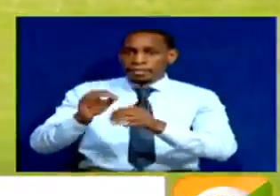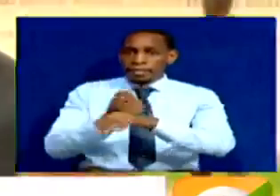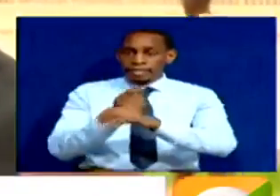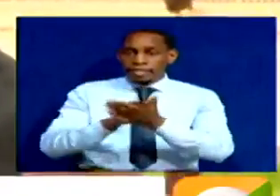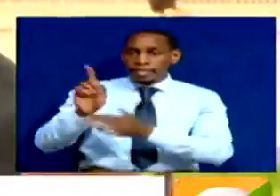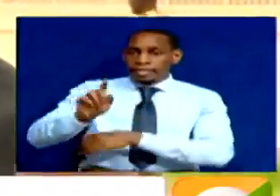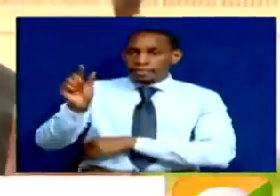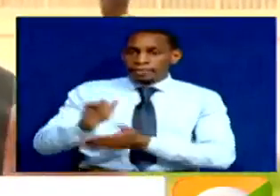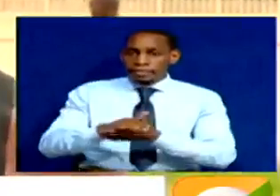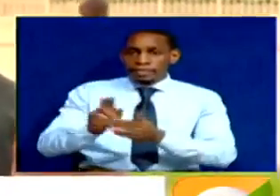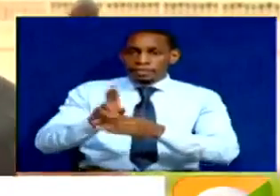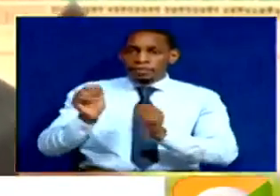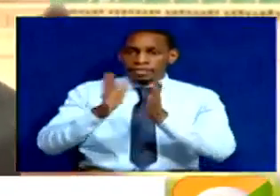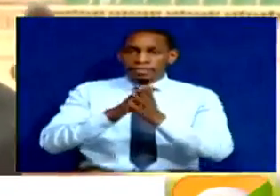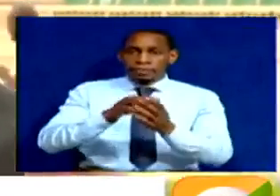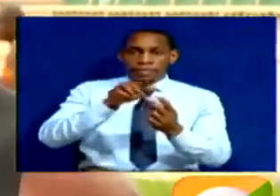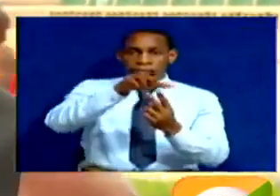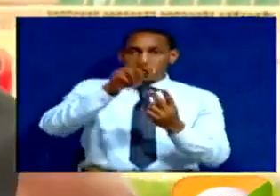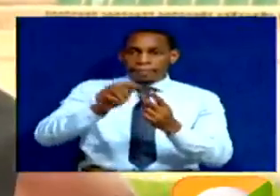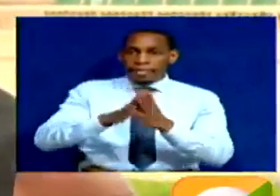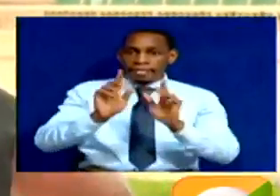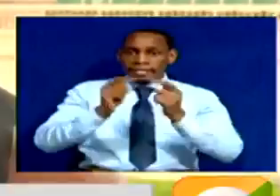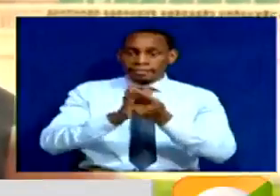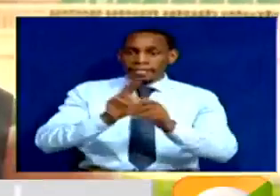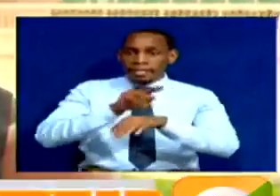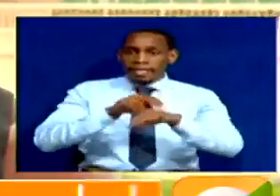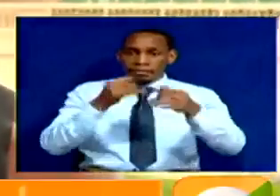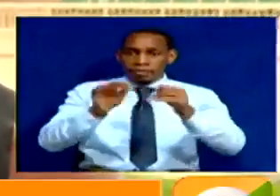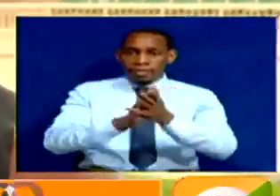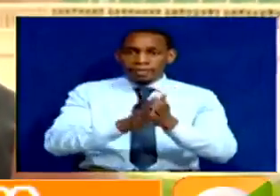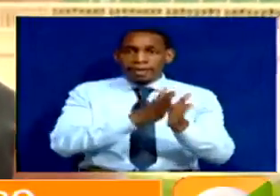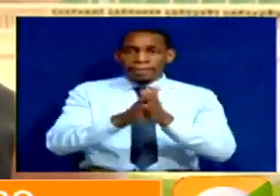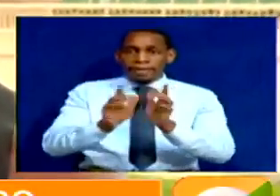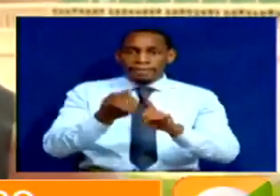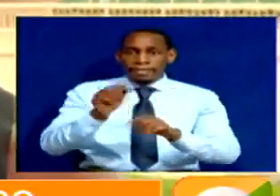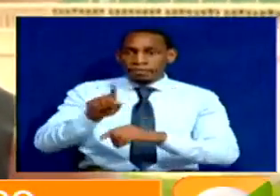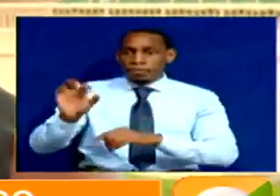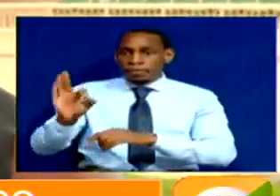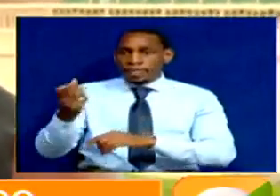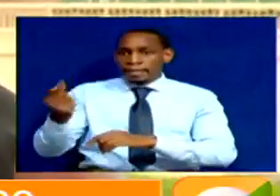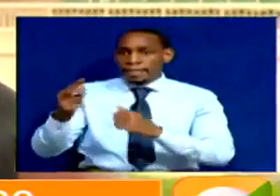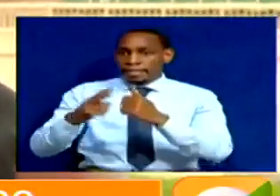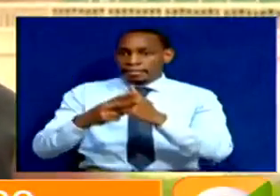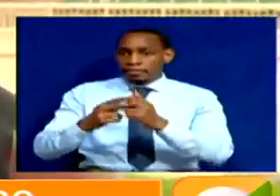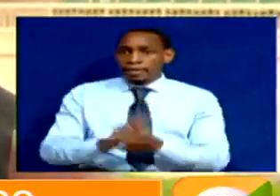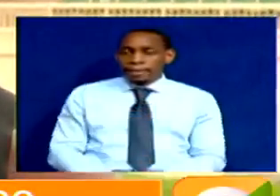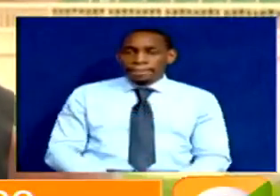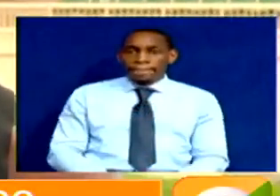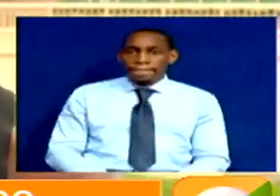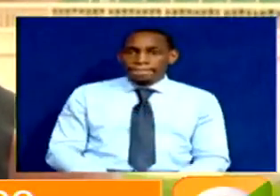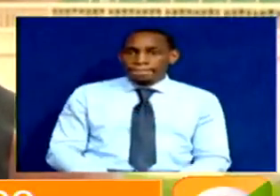used the event to select a team for the national trials set from the 1st to the 3rd of July. Nairobi region, sasa hakuna